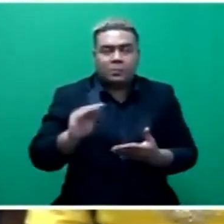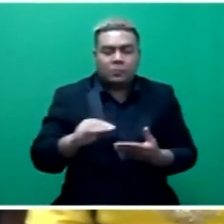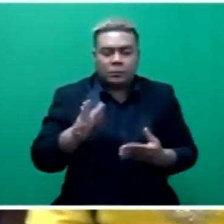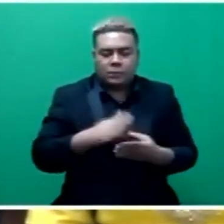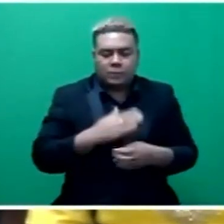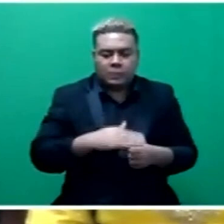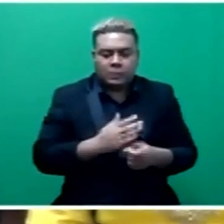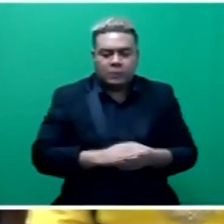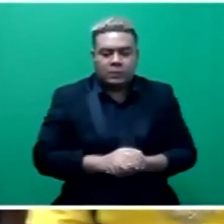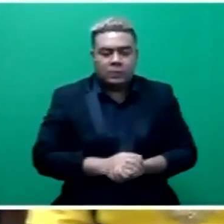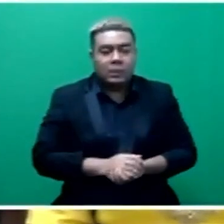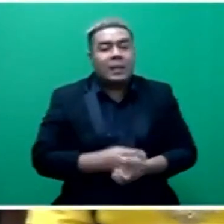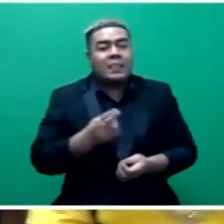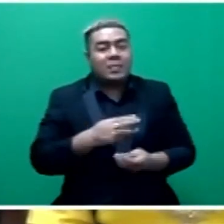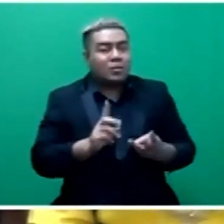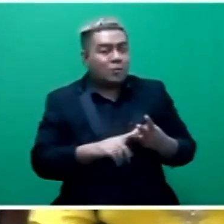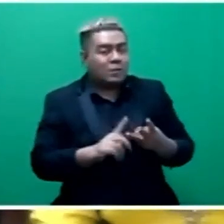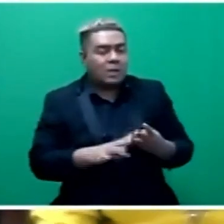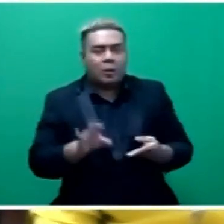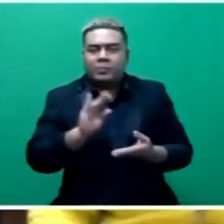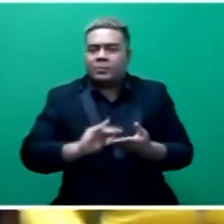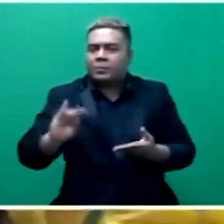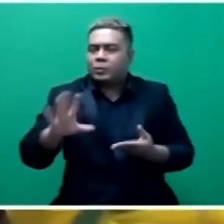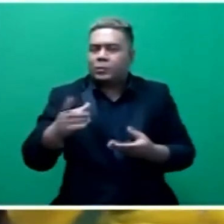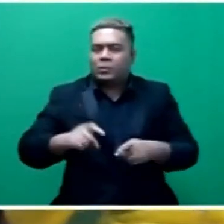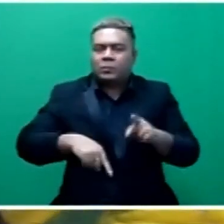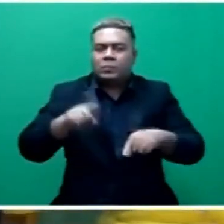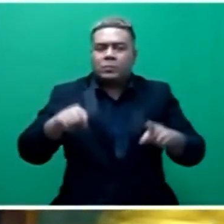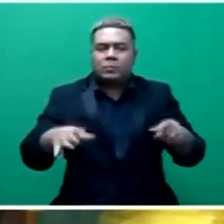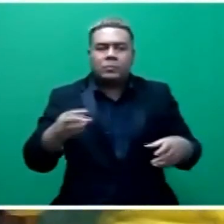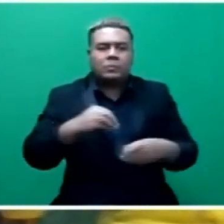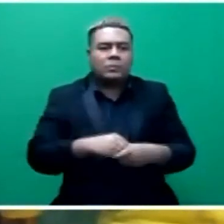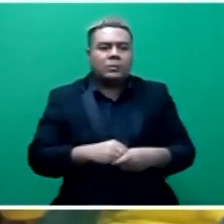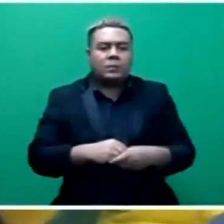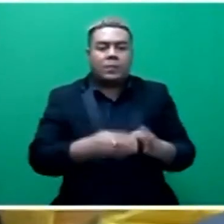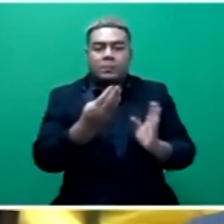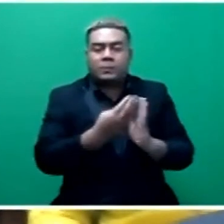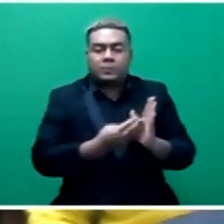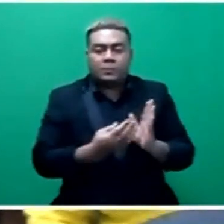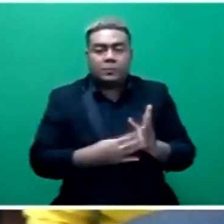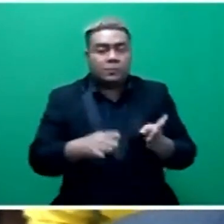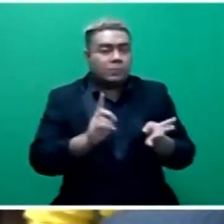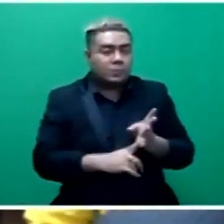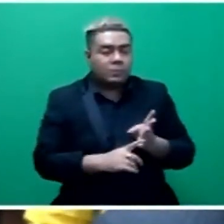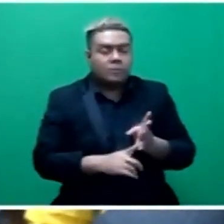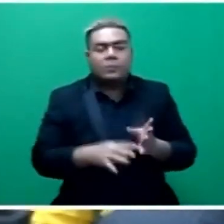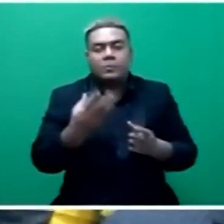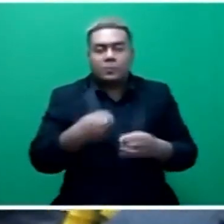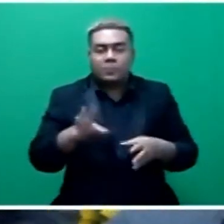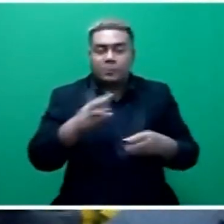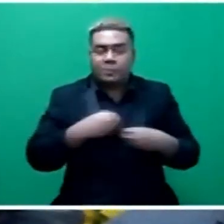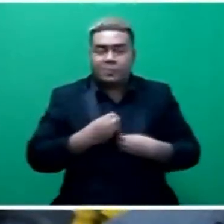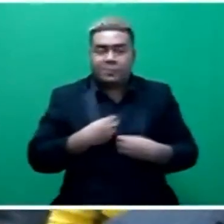made. 3, how expenditure is to be allocated to different sectors and budget sector agencies. And 4, if expenditure